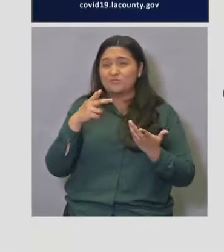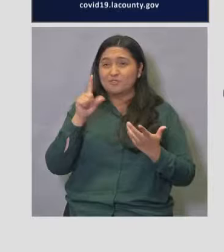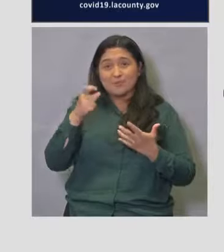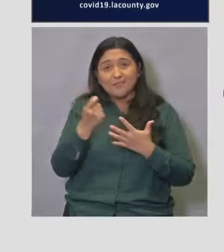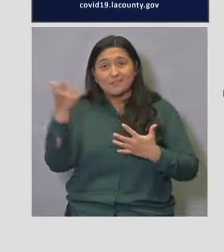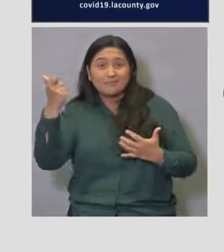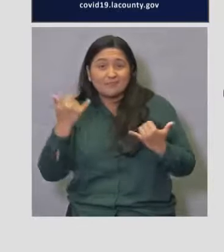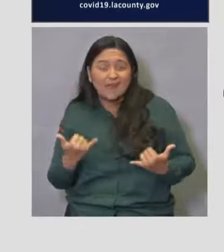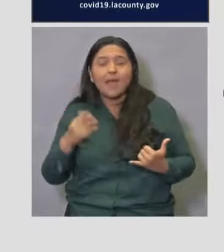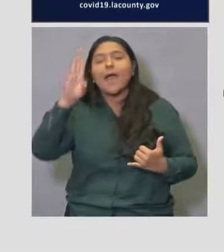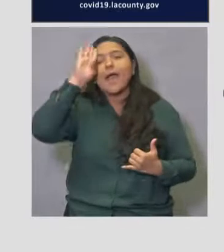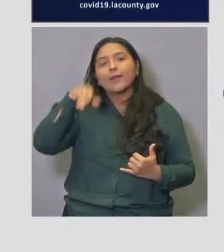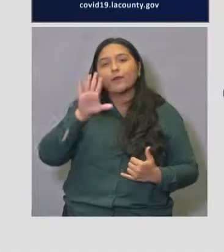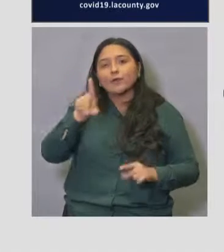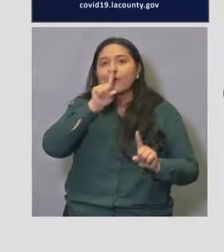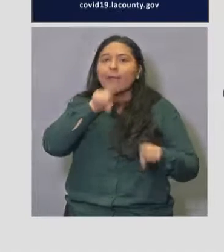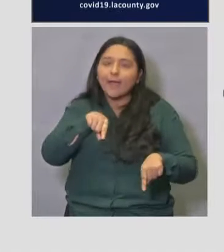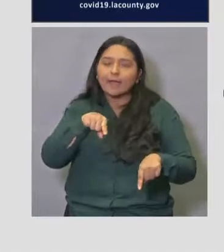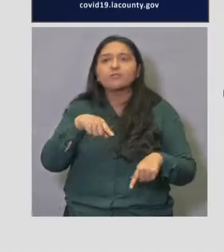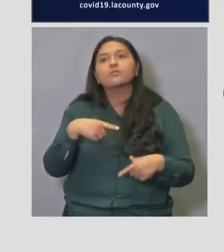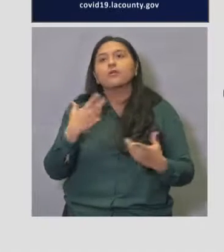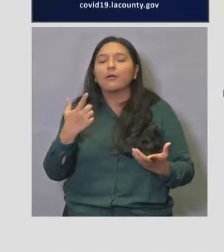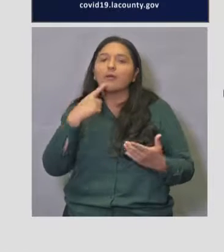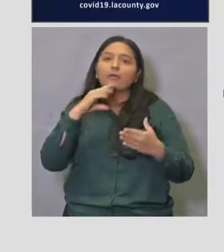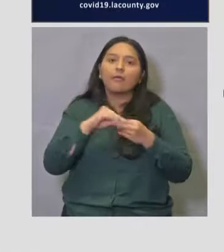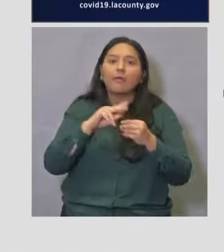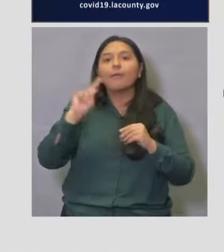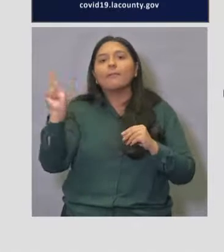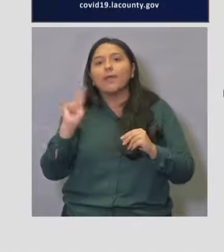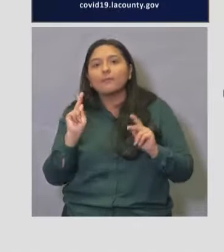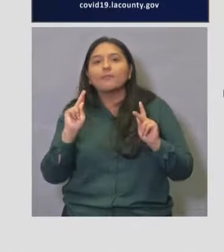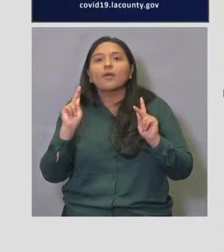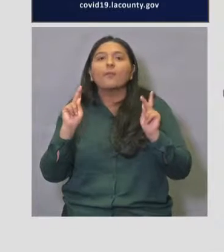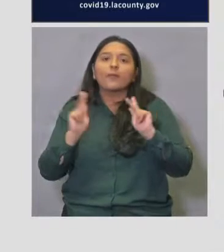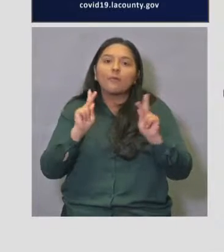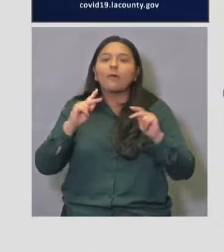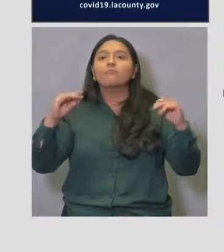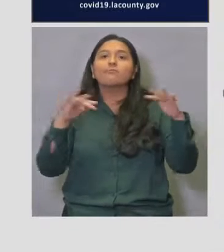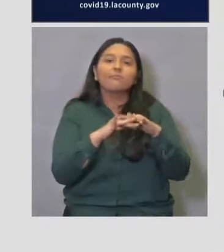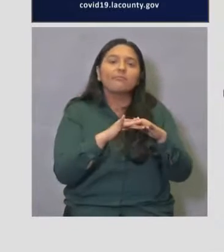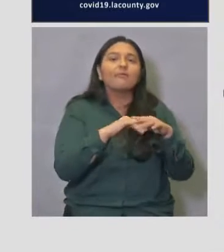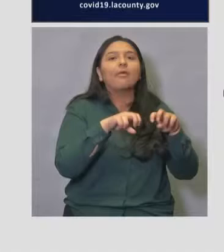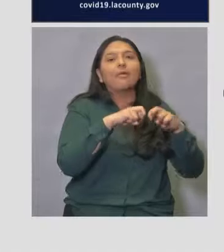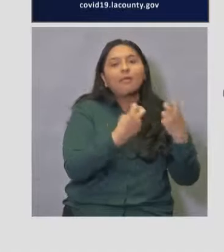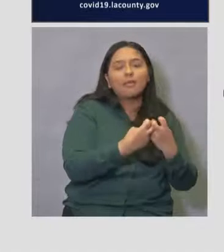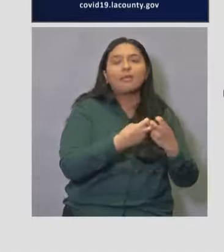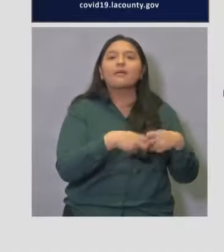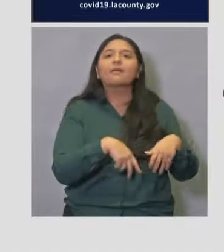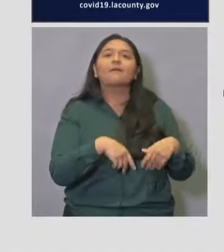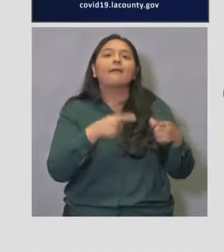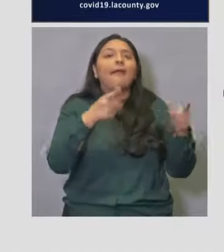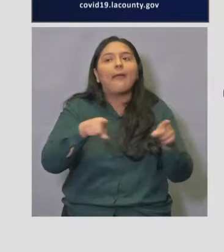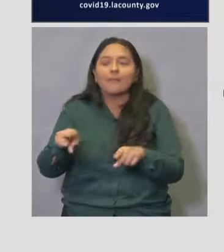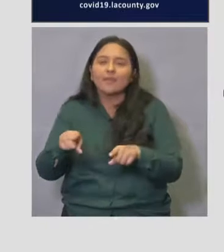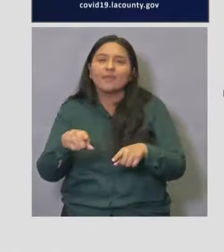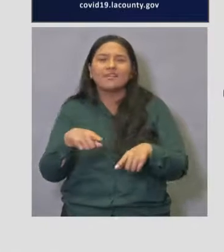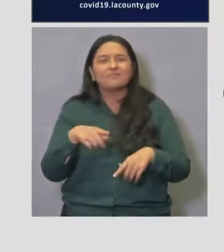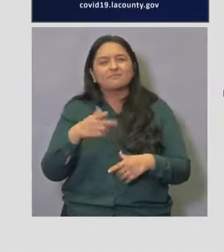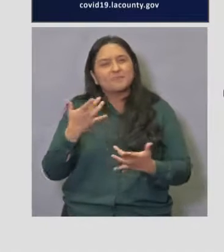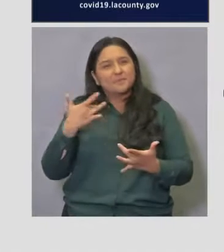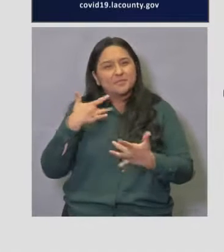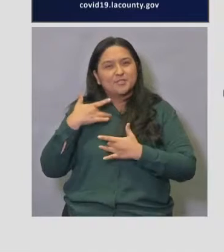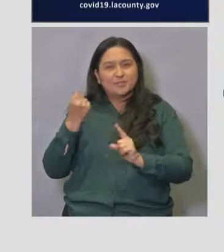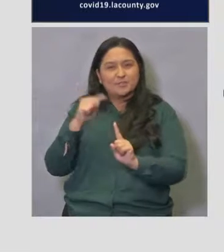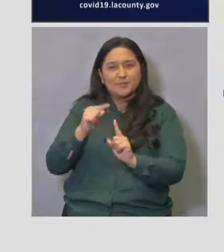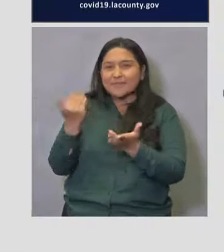to be, that people are congregating, or it leads to this or it leads to that. But then, the concern would be,